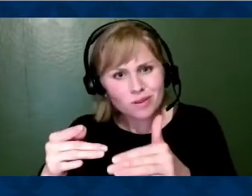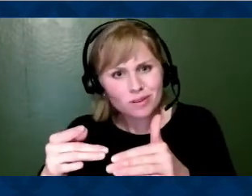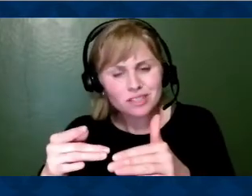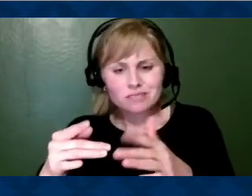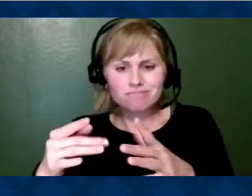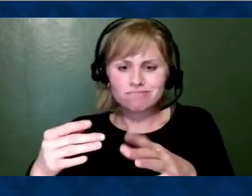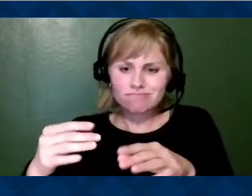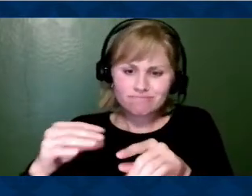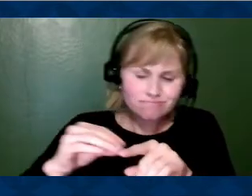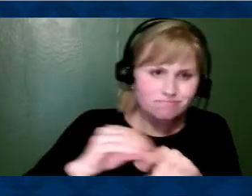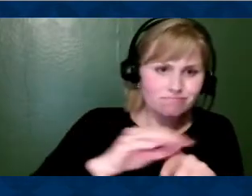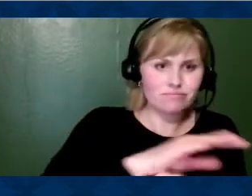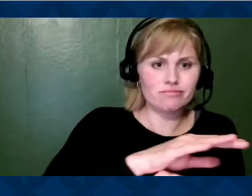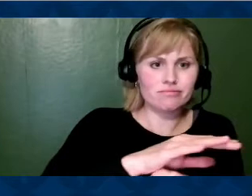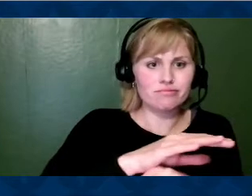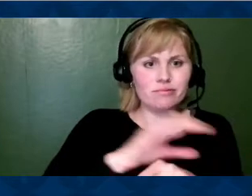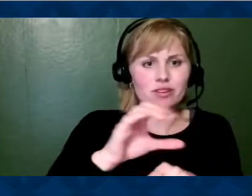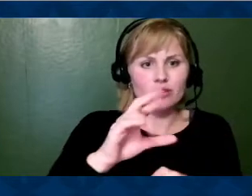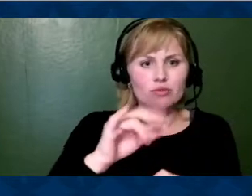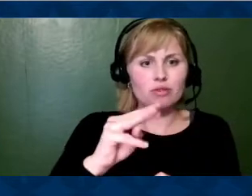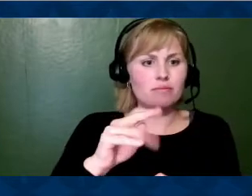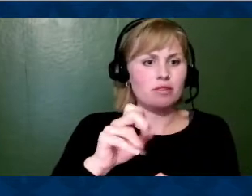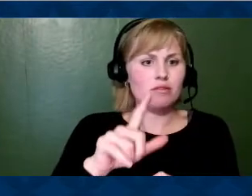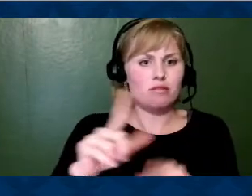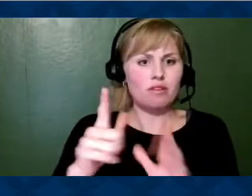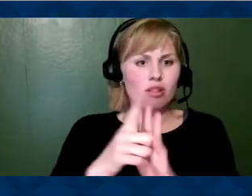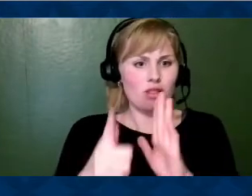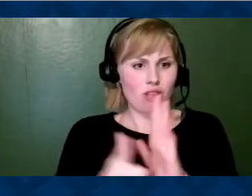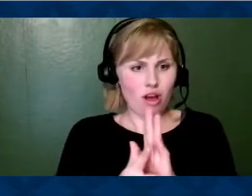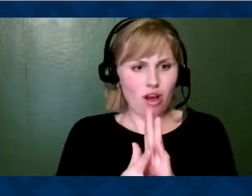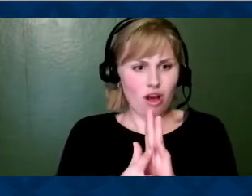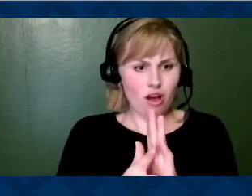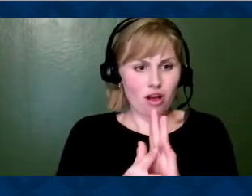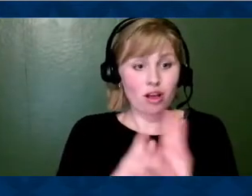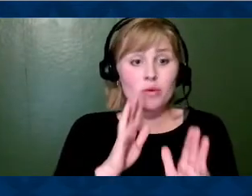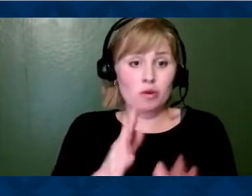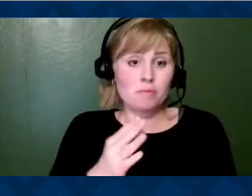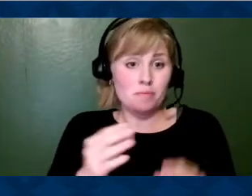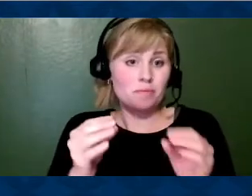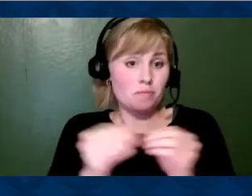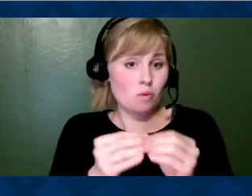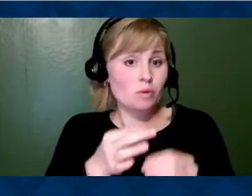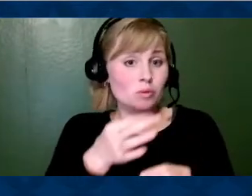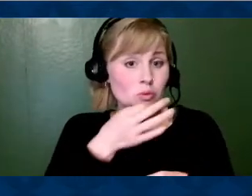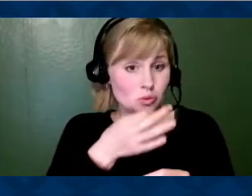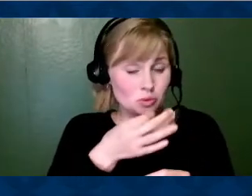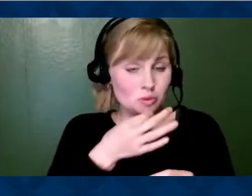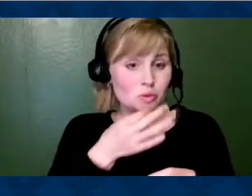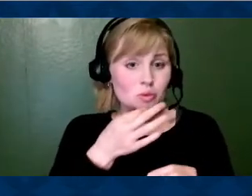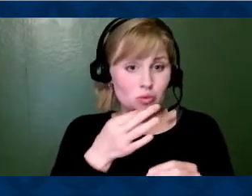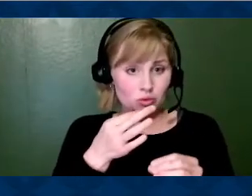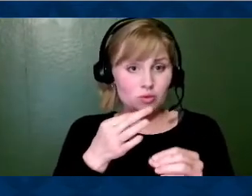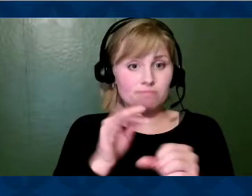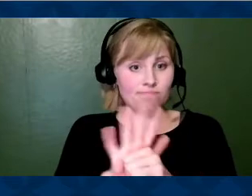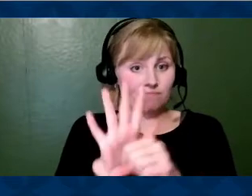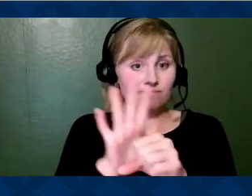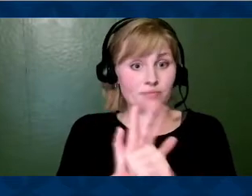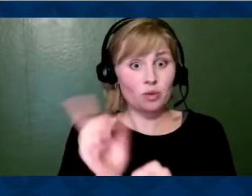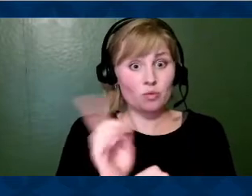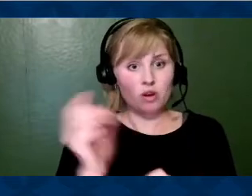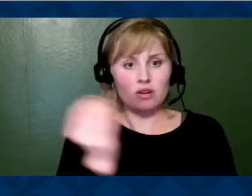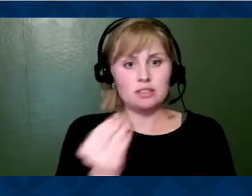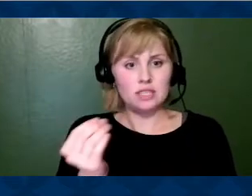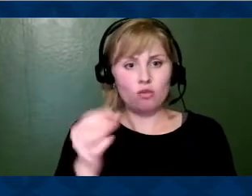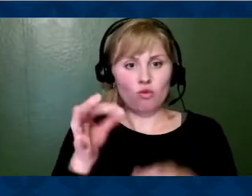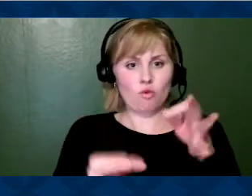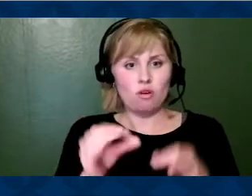on that, a case called Morris out of Toronto. And that's soon going to be heard at the Ontario Court of Appeal. So I intend to continue